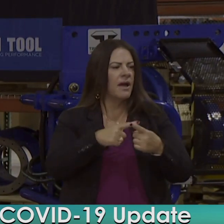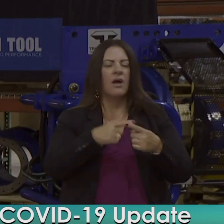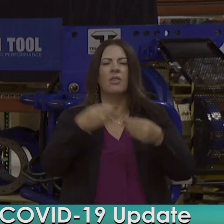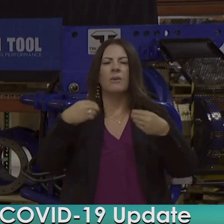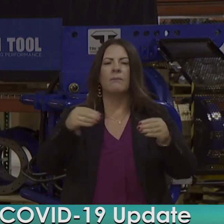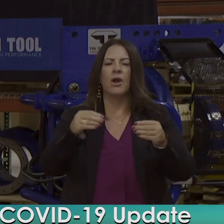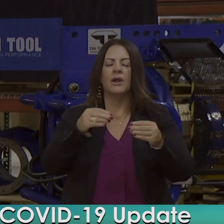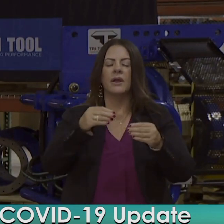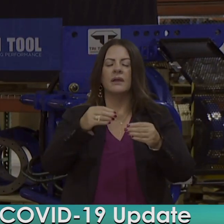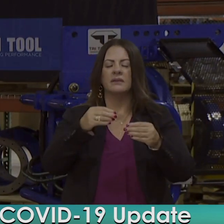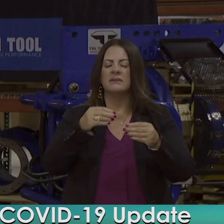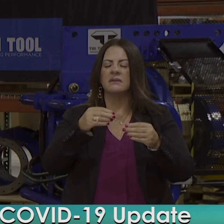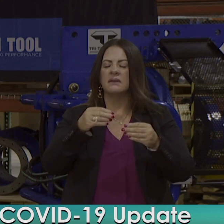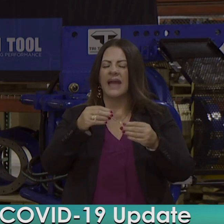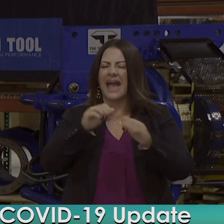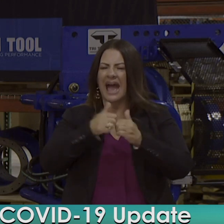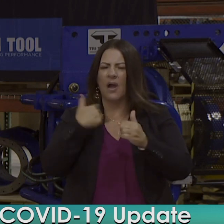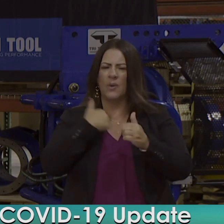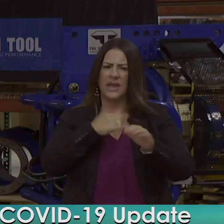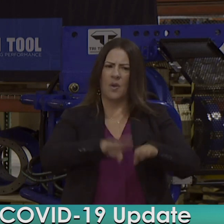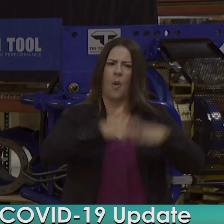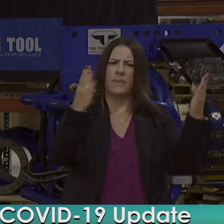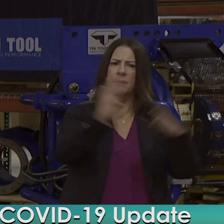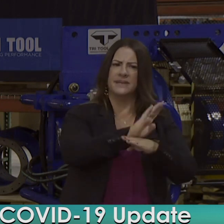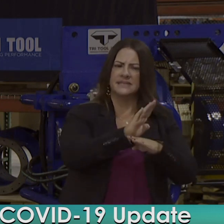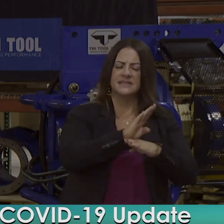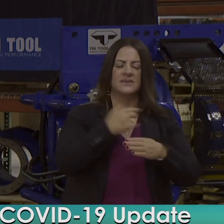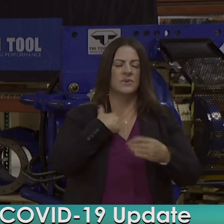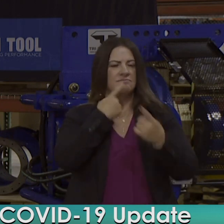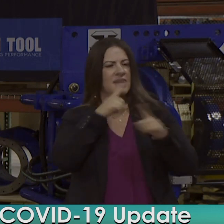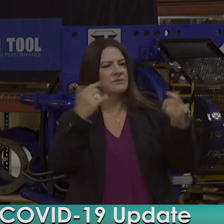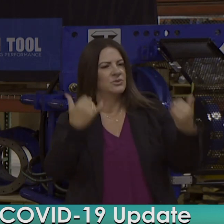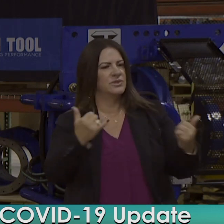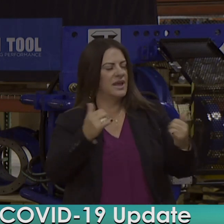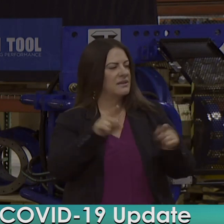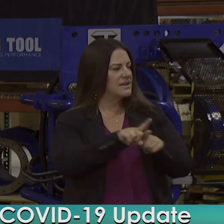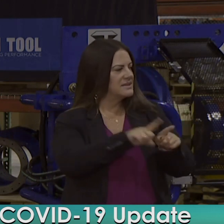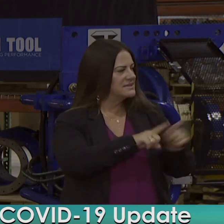could reopen the economy. And here we are today announcing that. As the governor said, it's